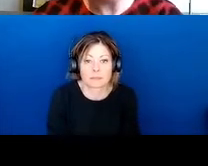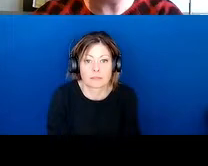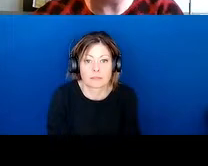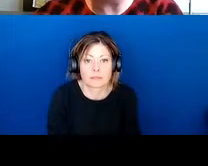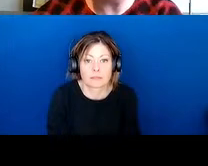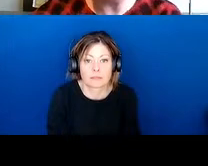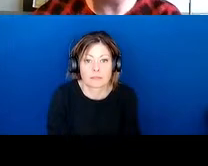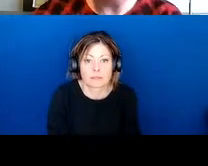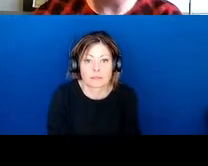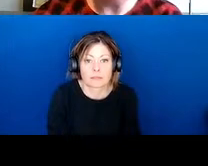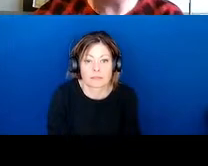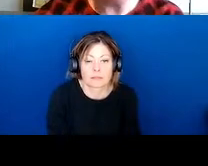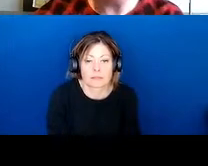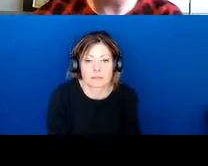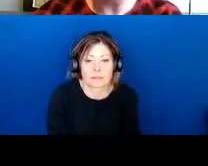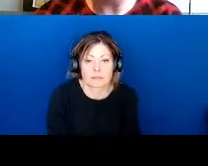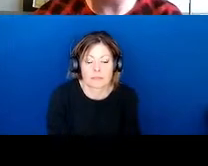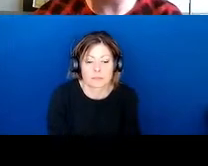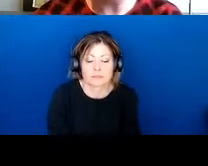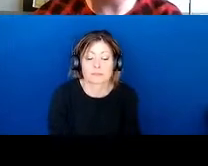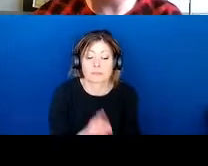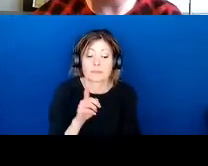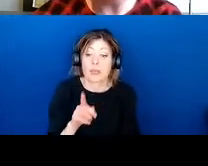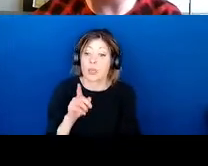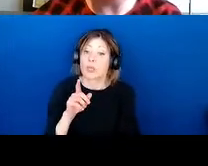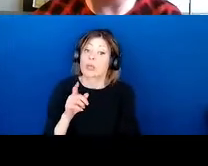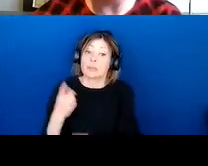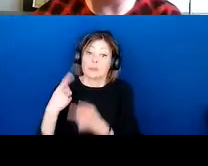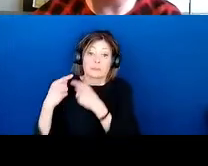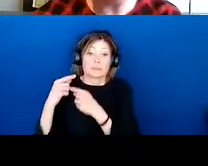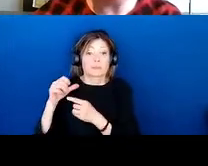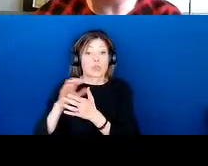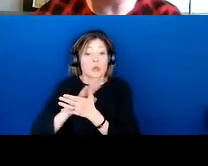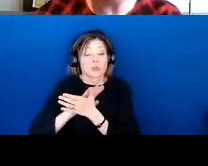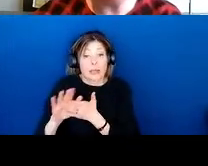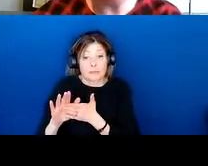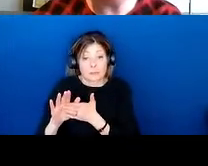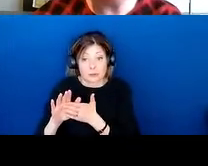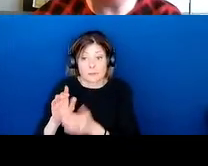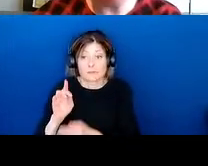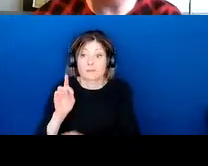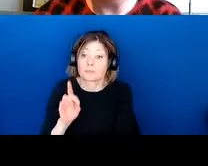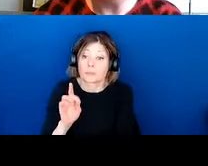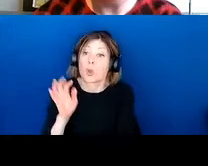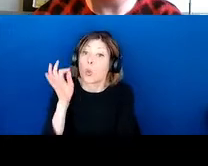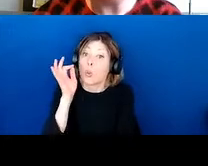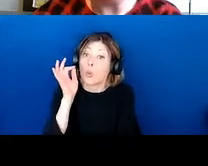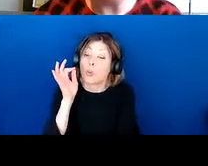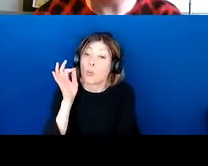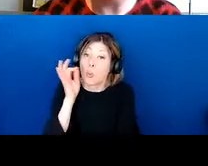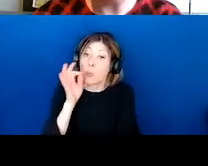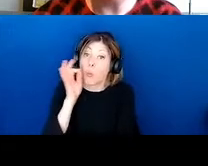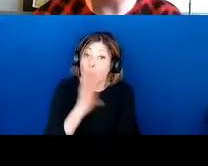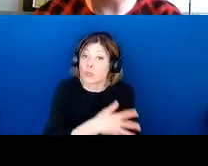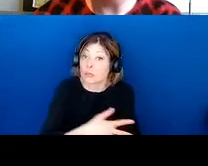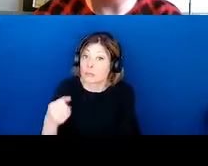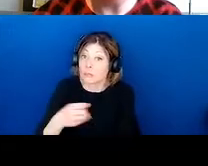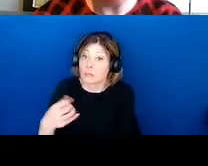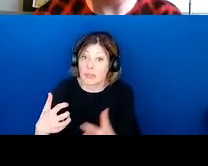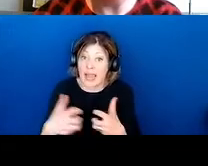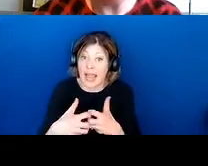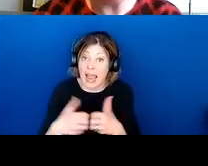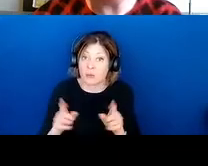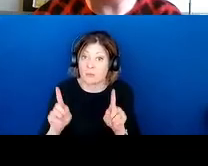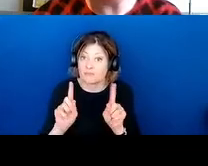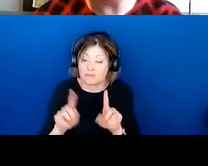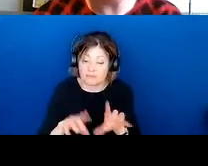In Hamilton's day, water was raised from the lake by Archimedean screw, held in a tank,